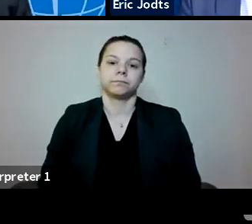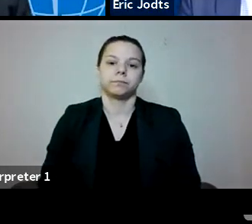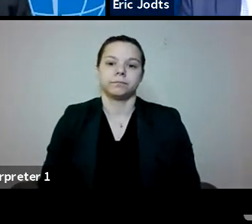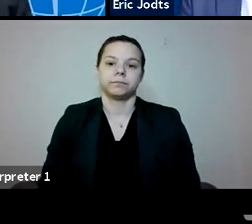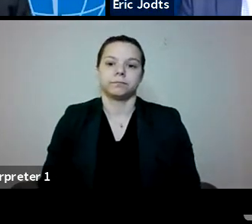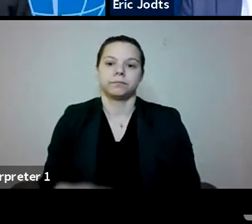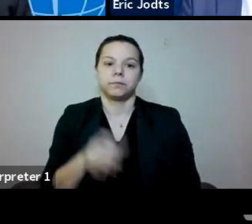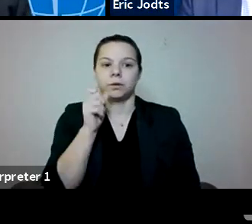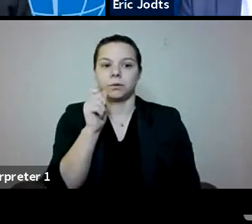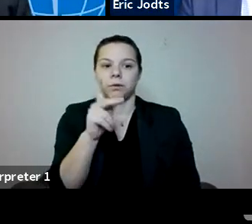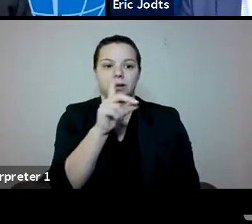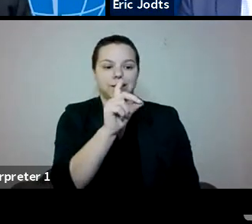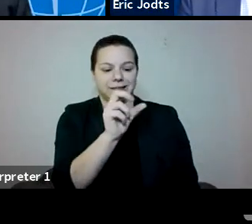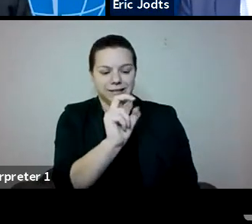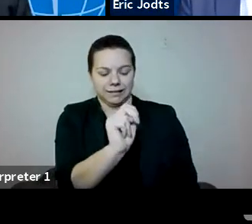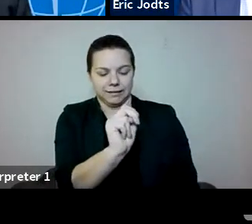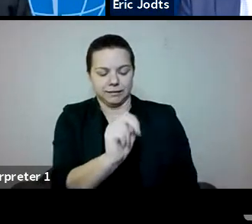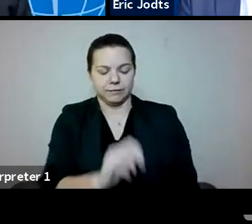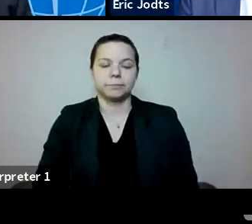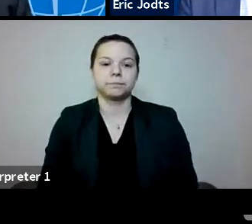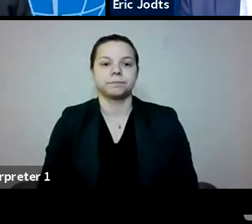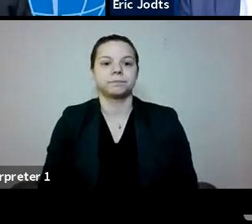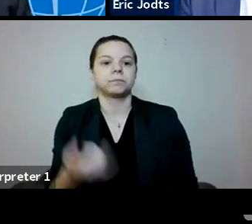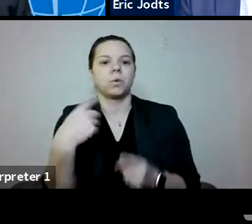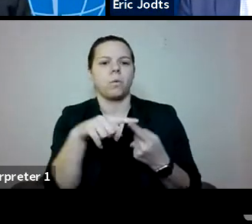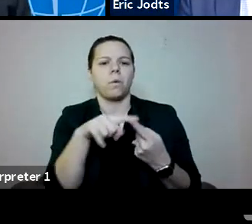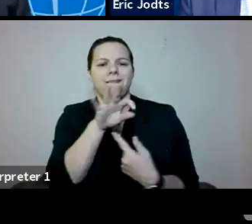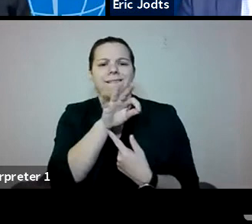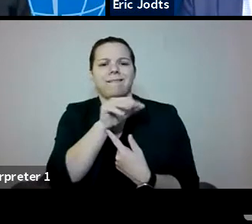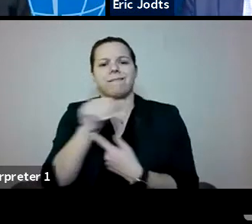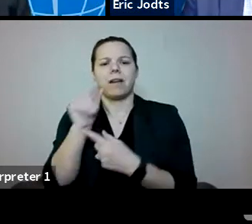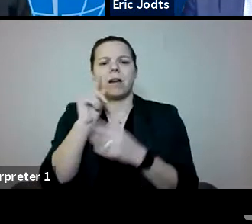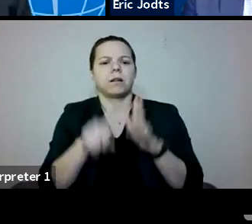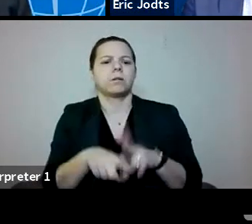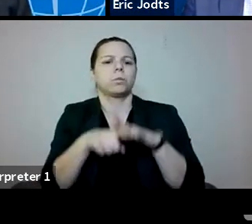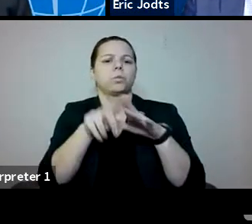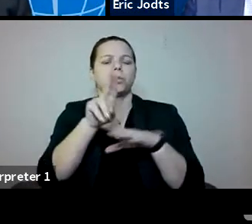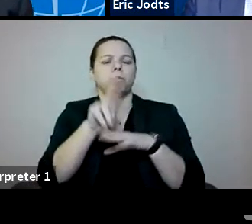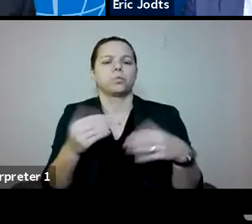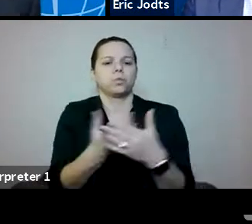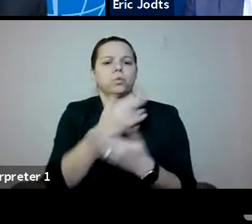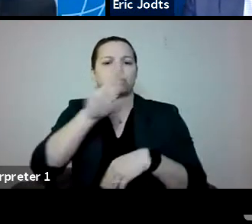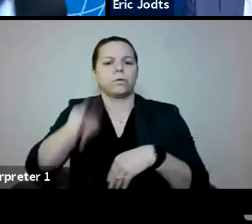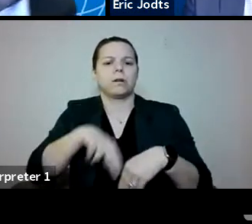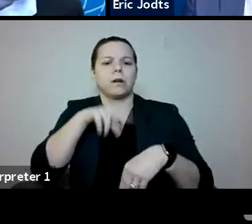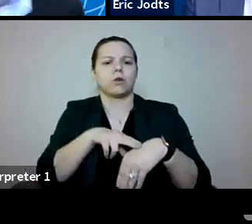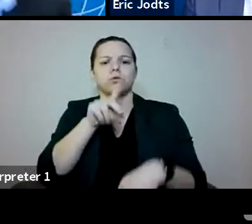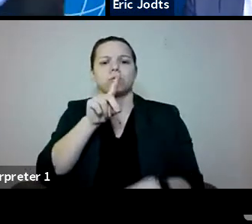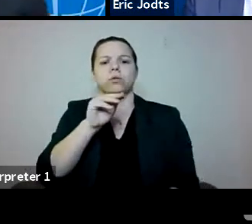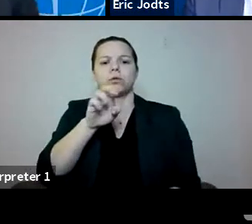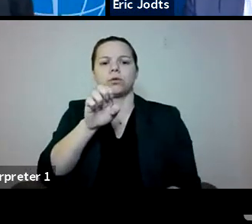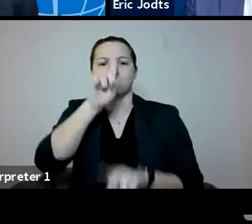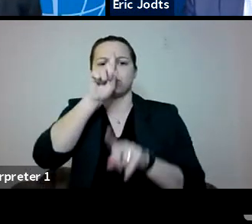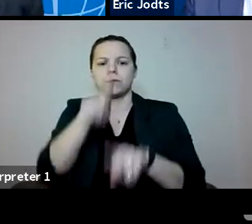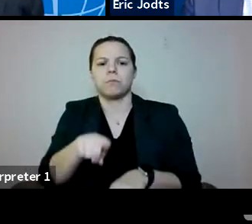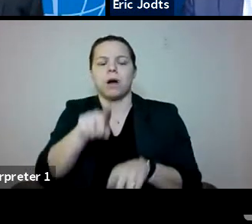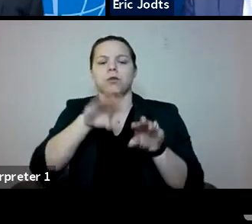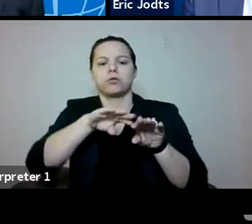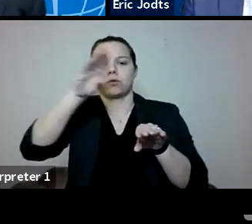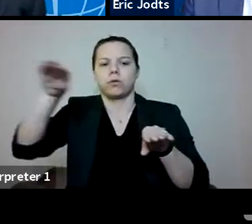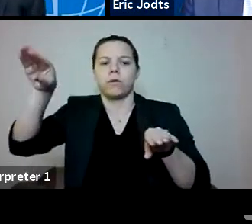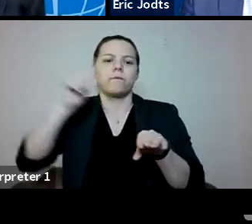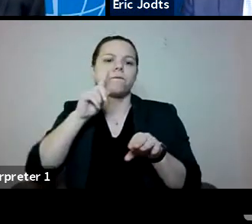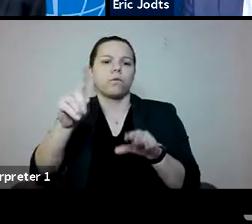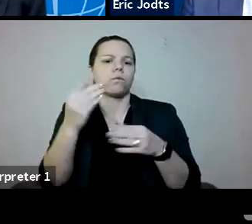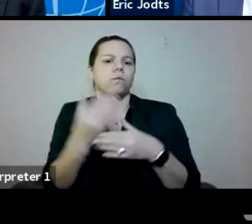All right, Don, got one for you. When will the FAA begin using the new national dose response curve for annoyance?